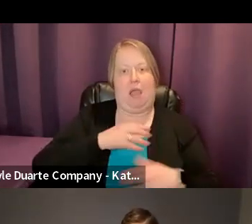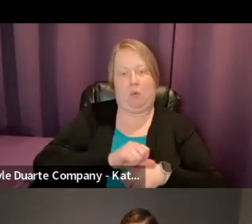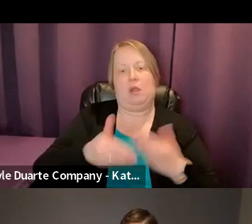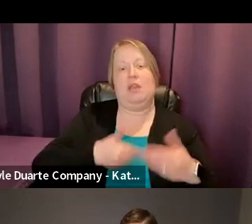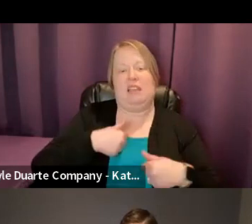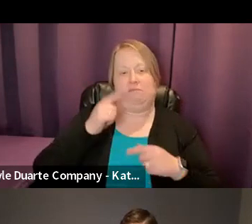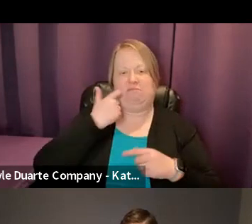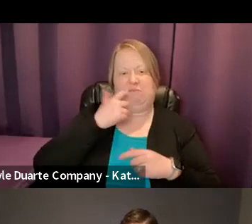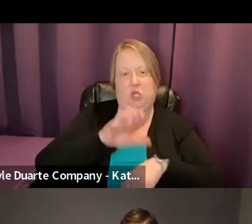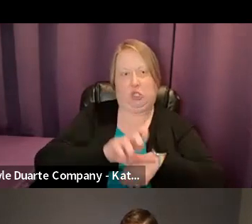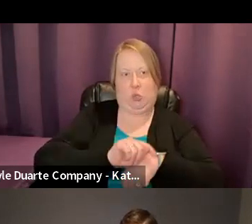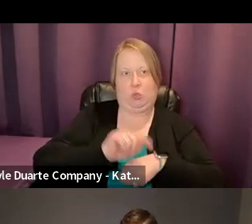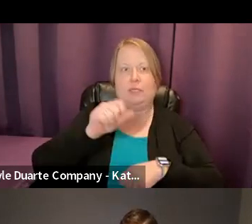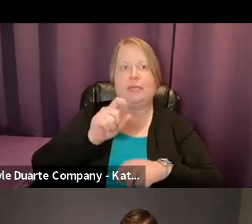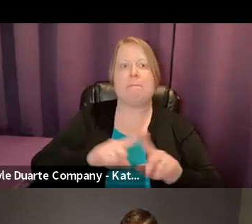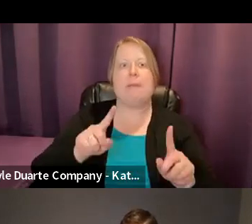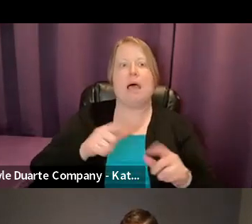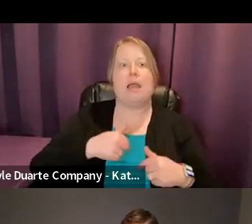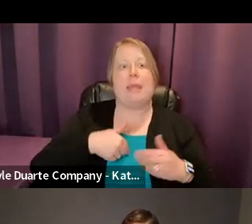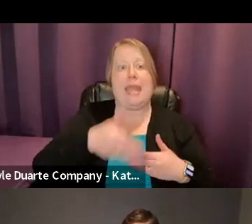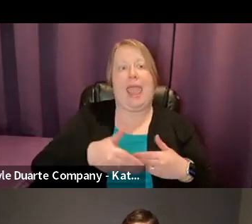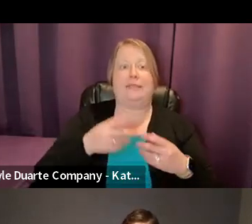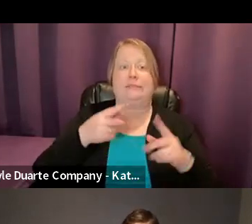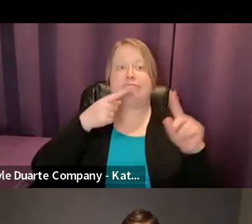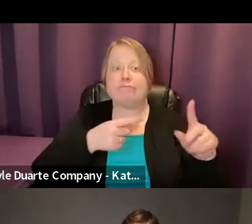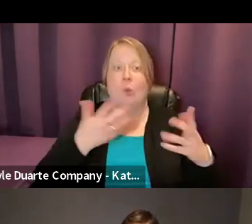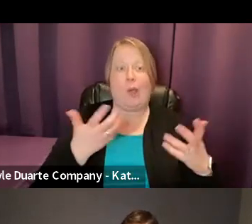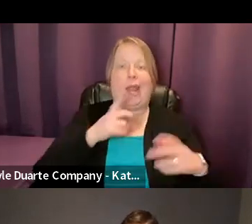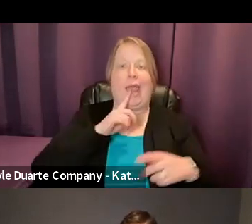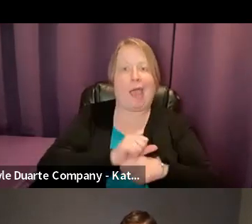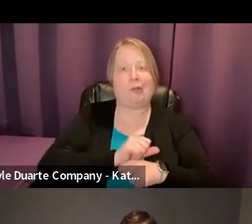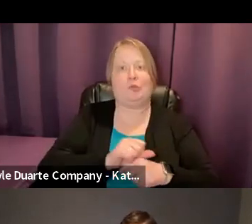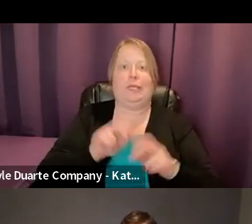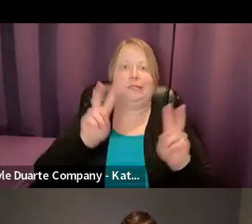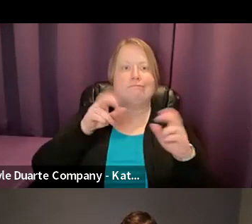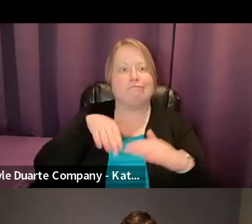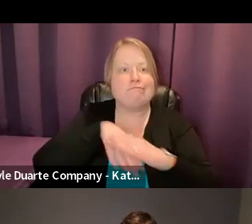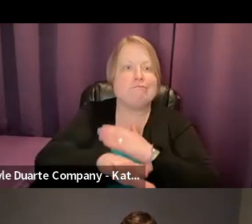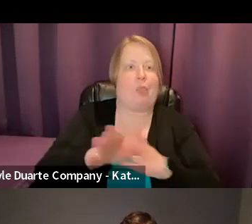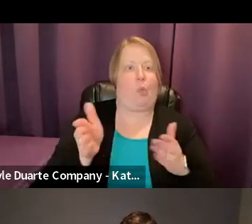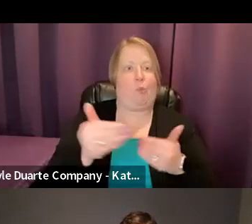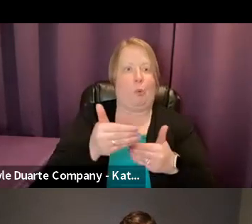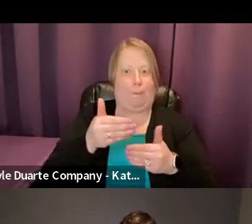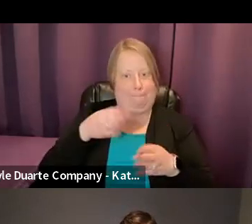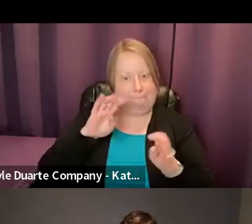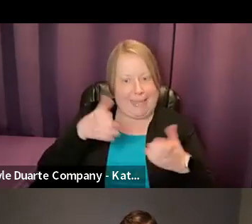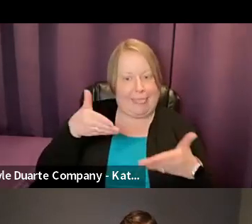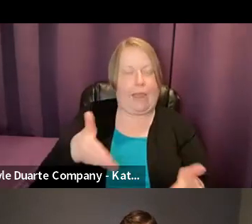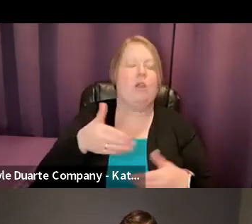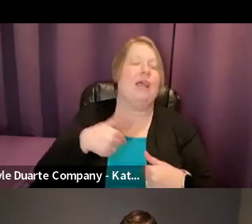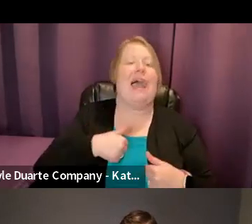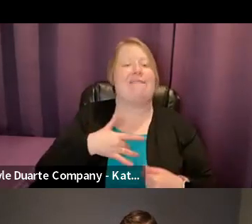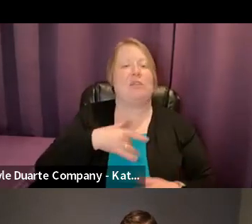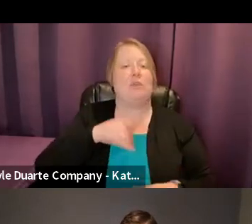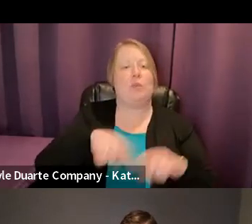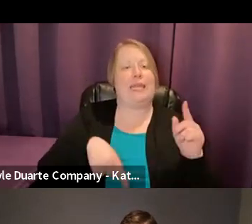is actually getting into the room, because I believe that we're not gonna see better perceptions if disabled